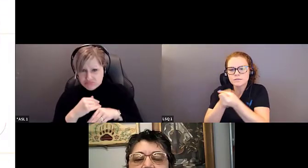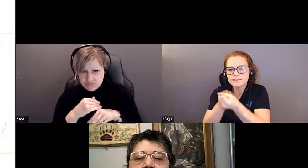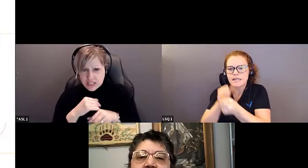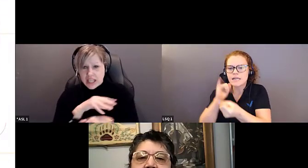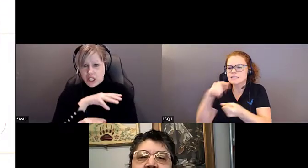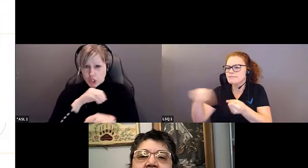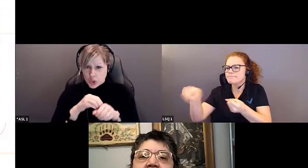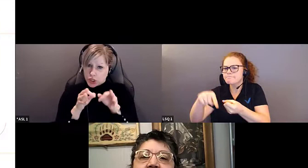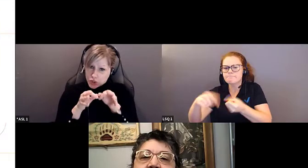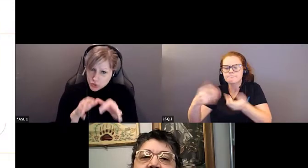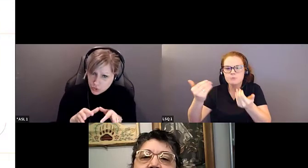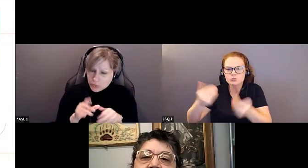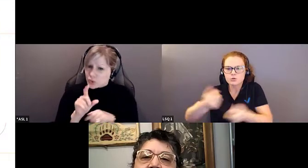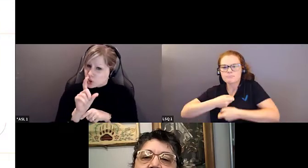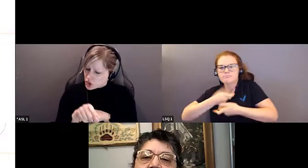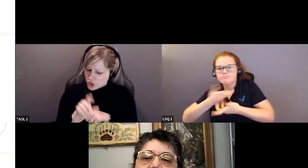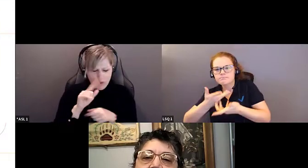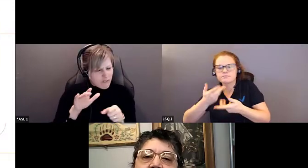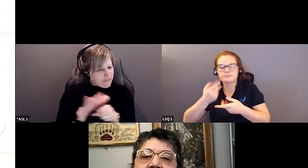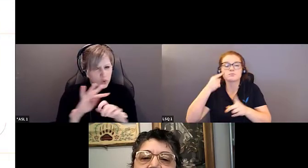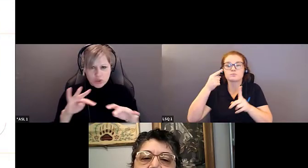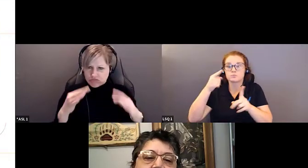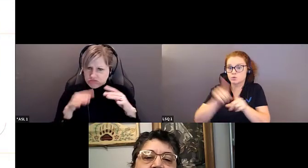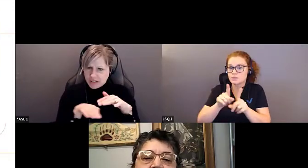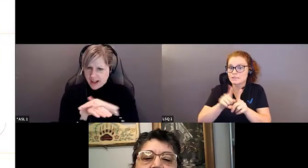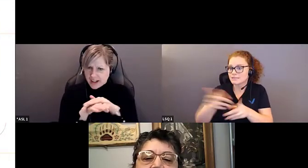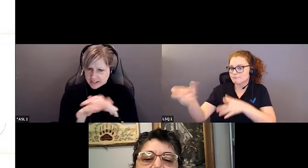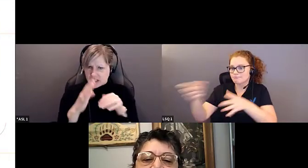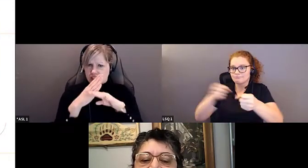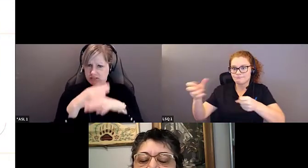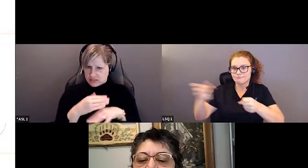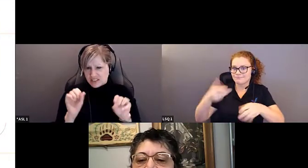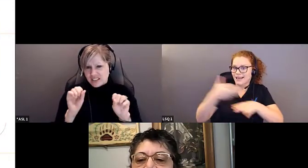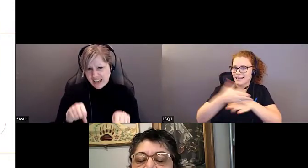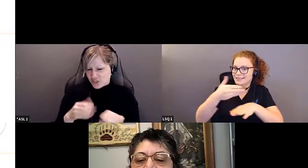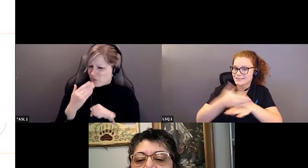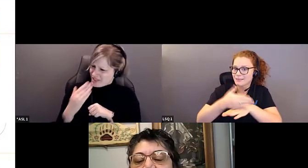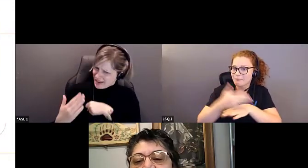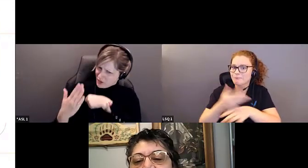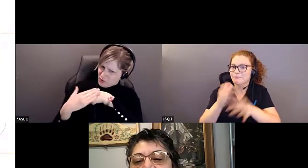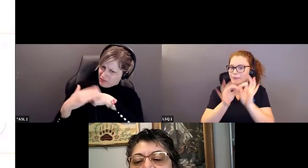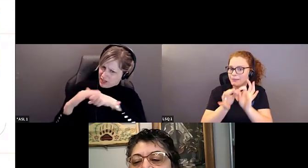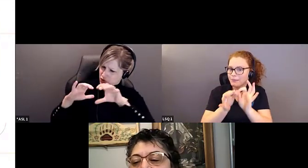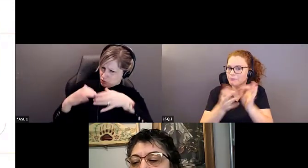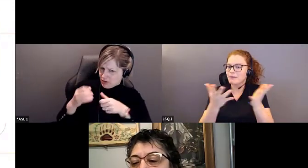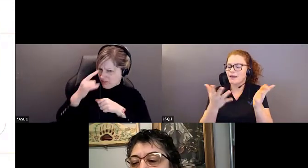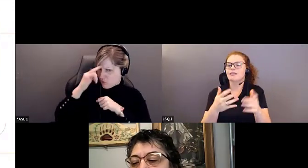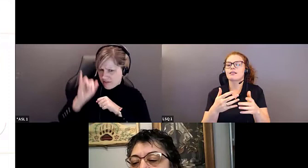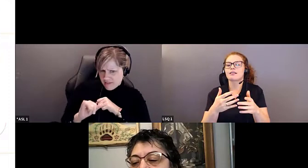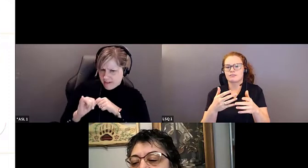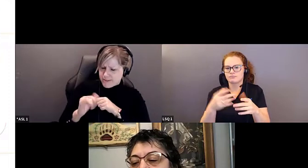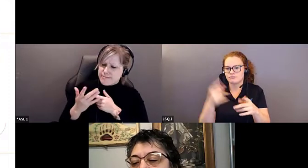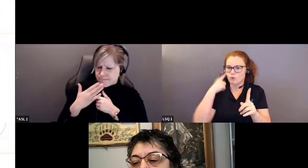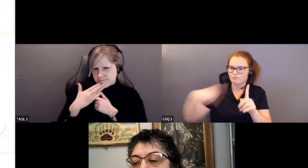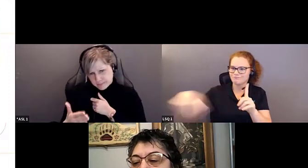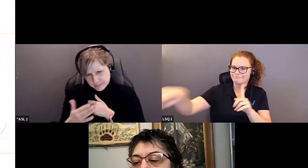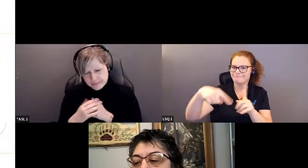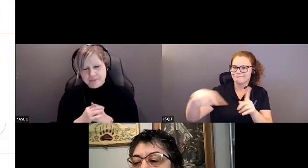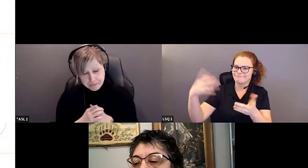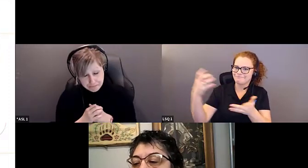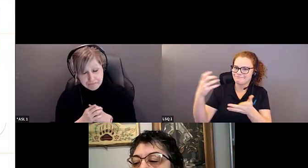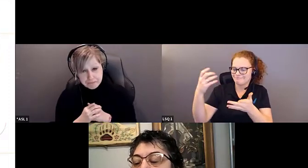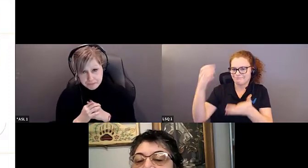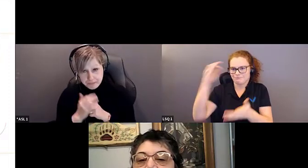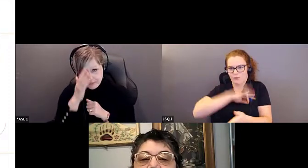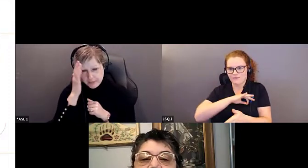in many ways, so that many people could participate in this opportunity to learn and unlearn.